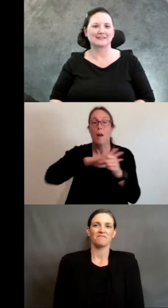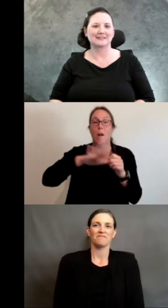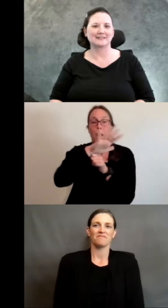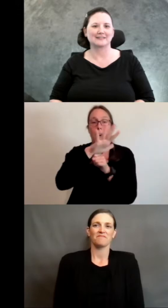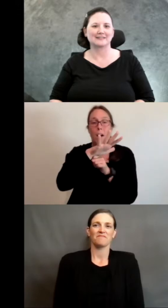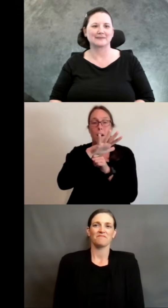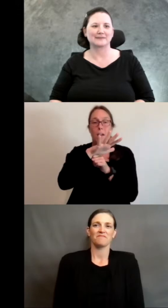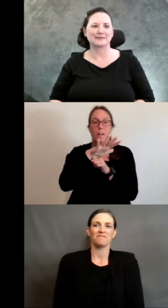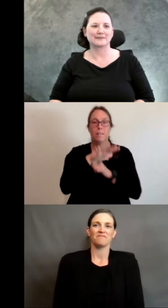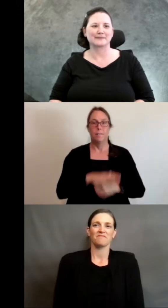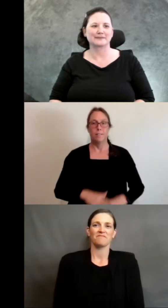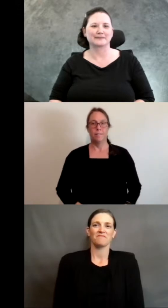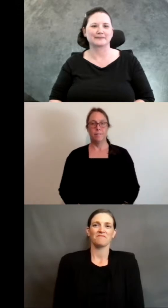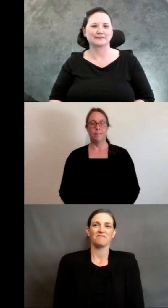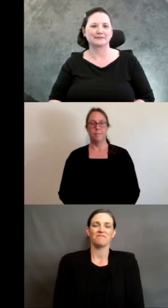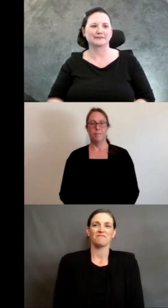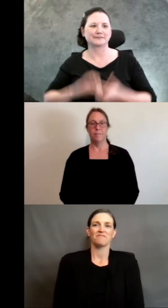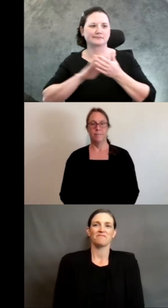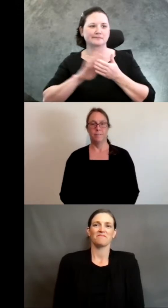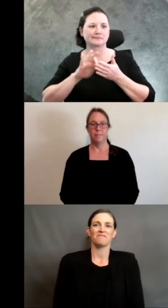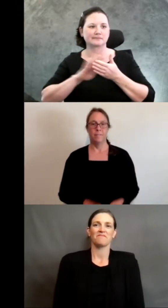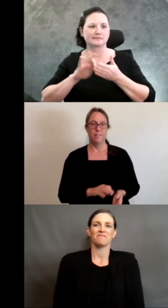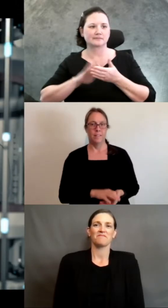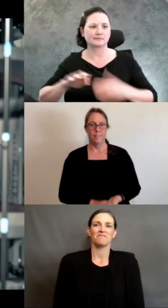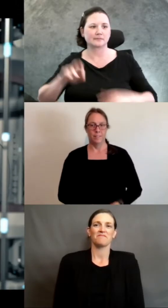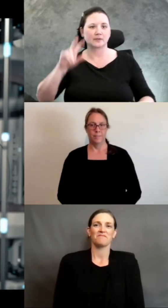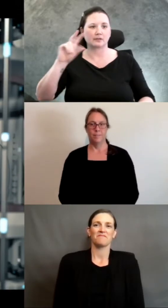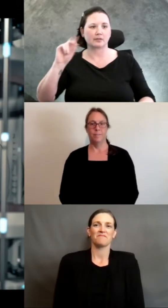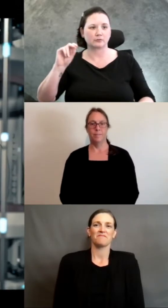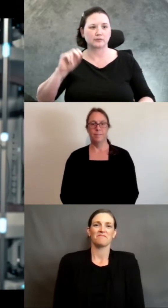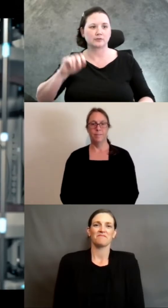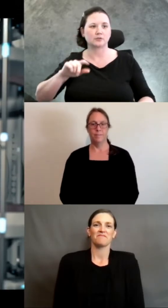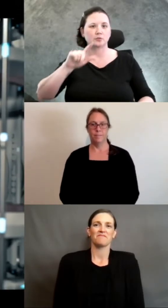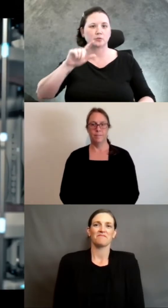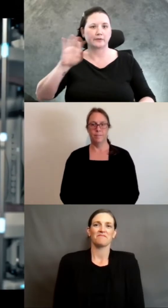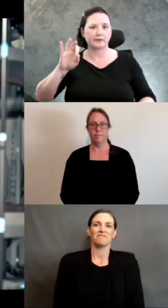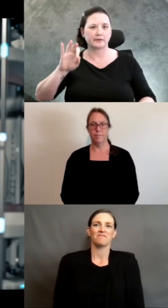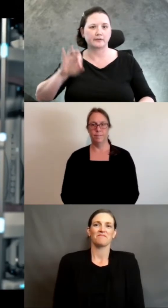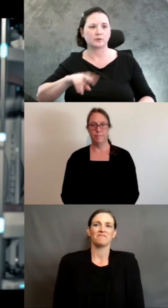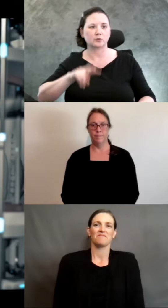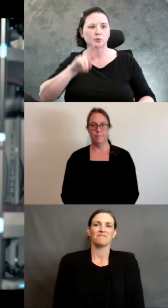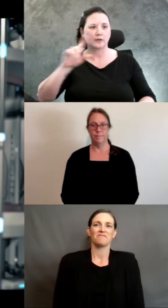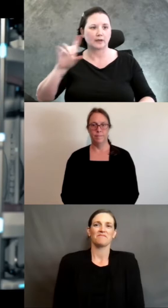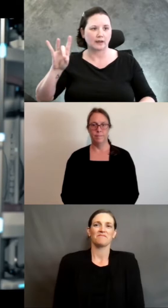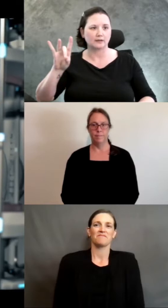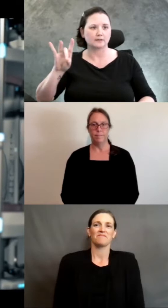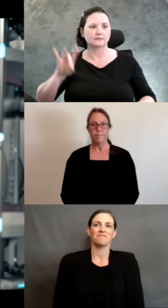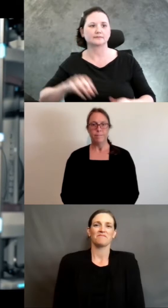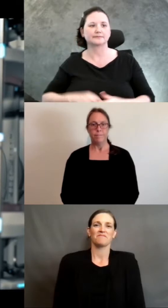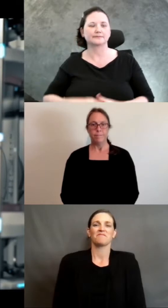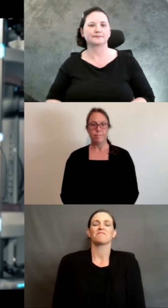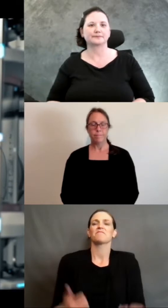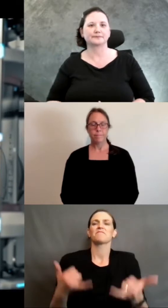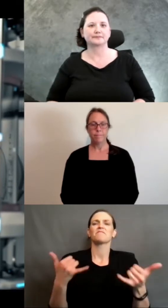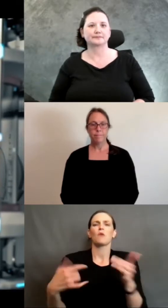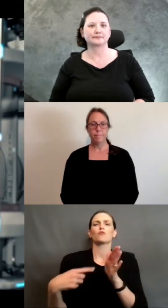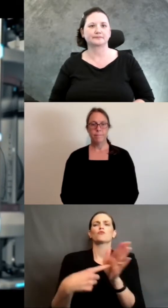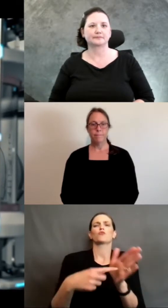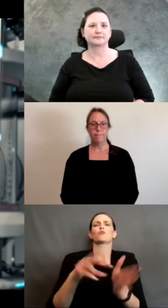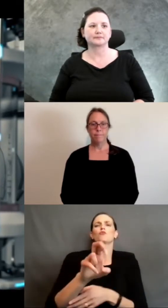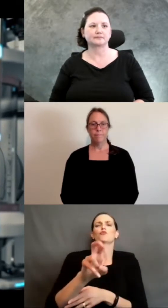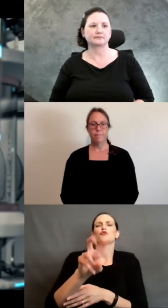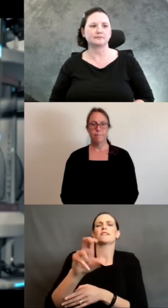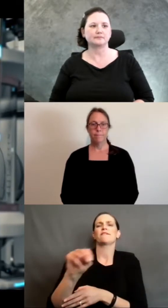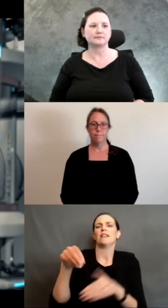29, 28, 27. The scene cuts to Reven in his secret lab. He watches a monitor showing 26, the